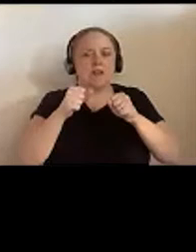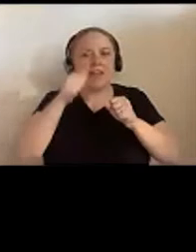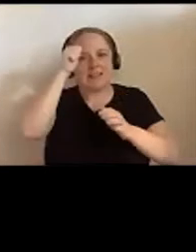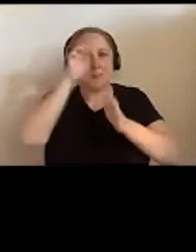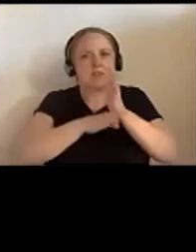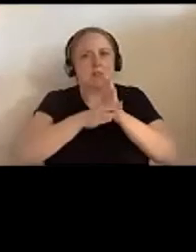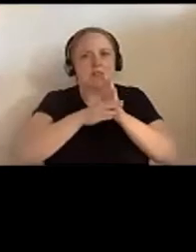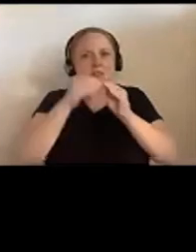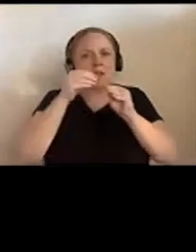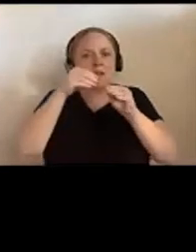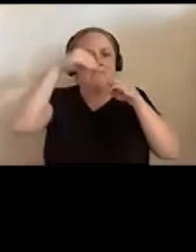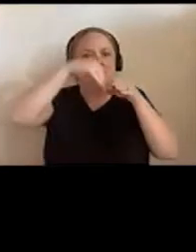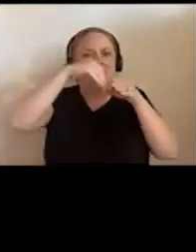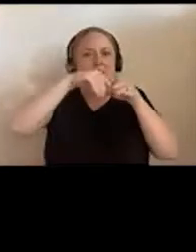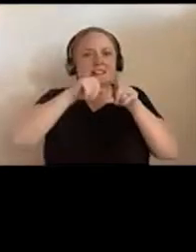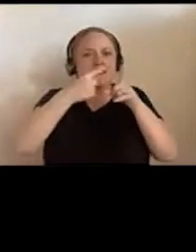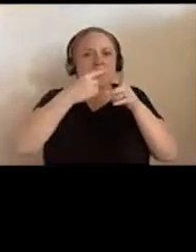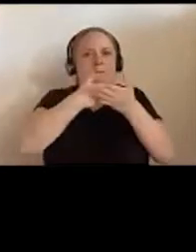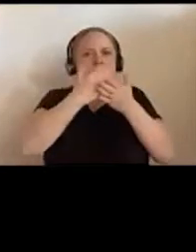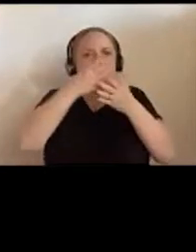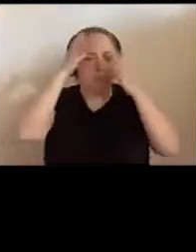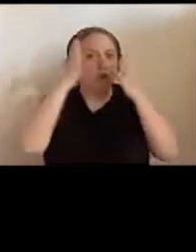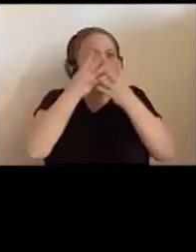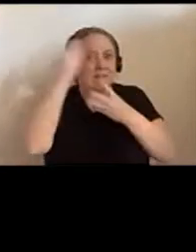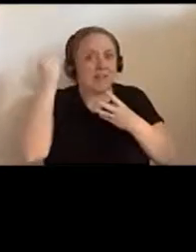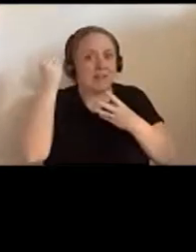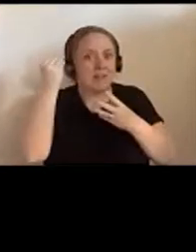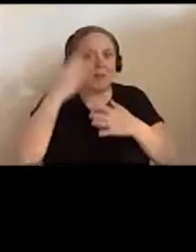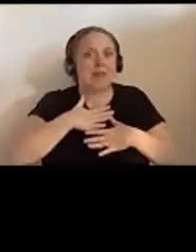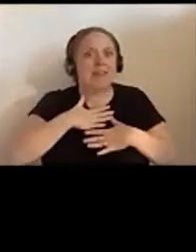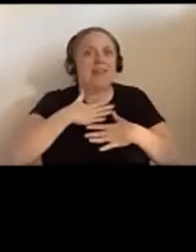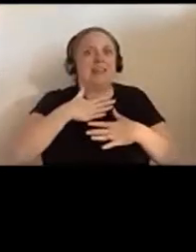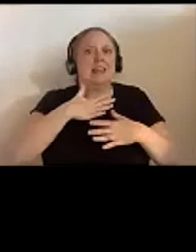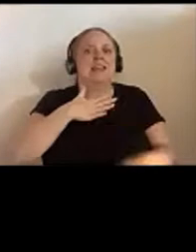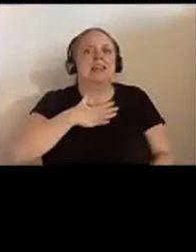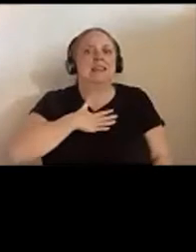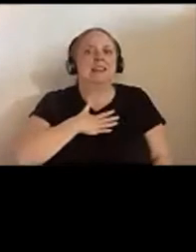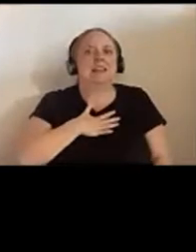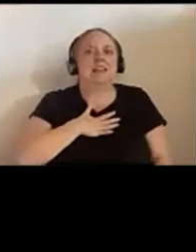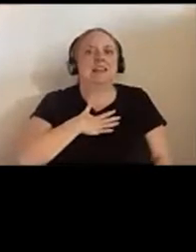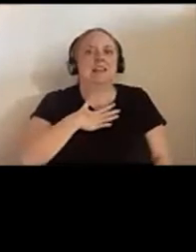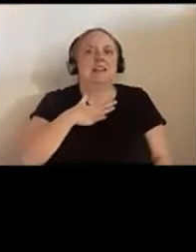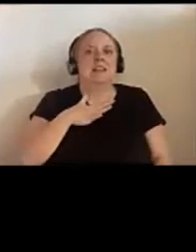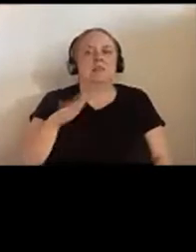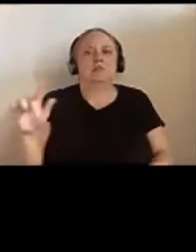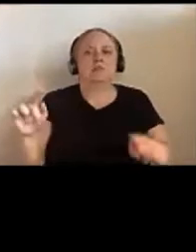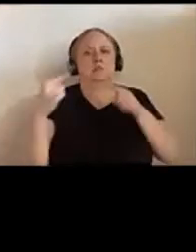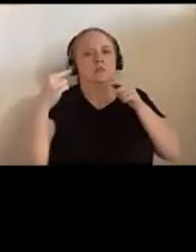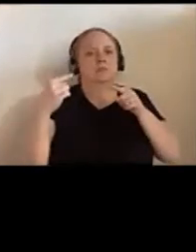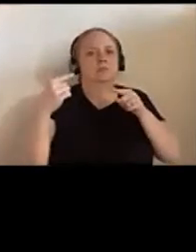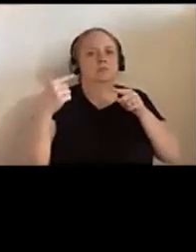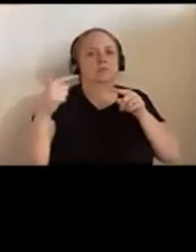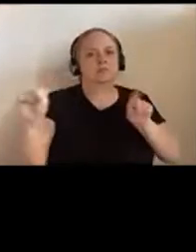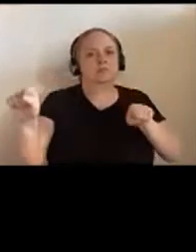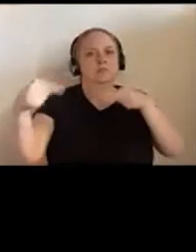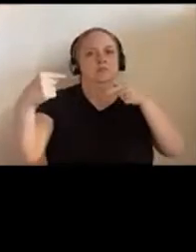forget it, but so that the heat that rises in your chest when you're confronted with